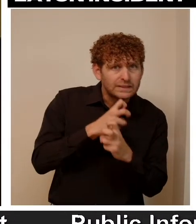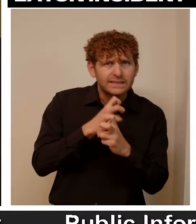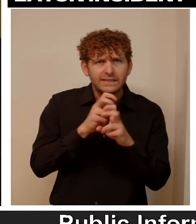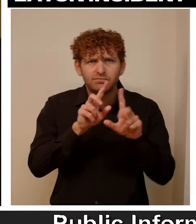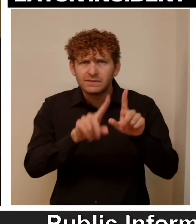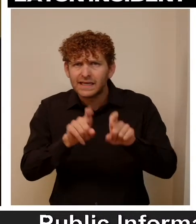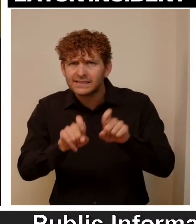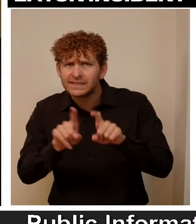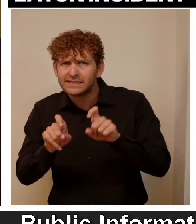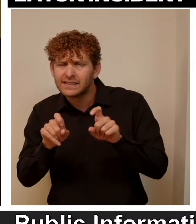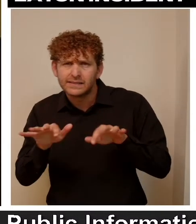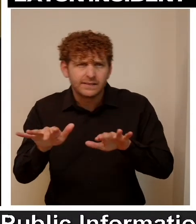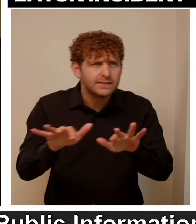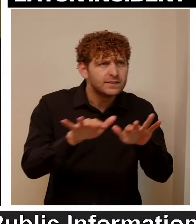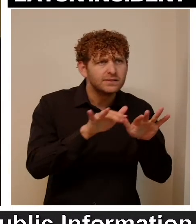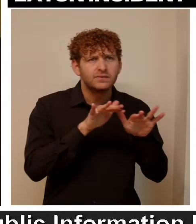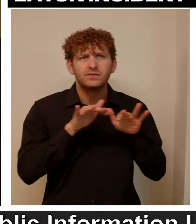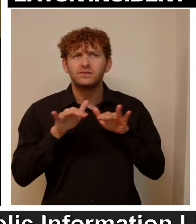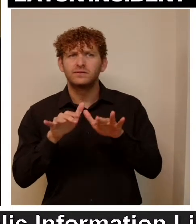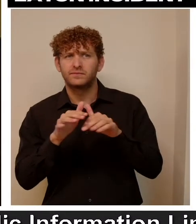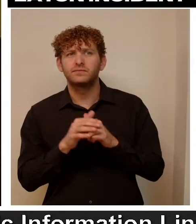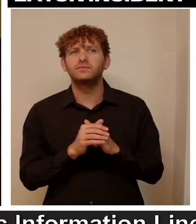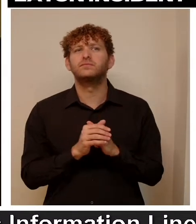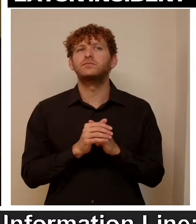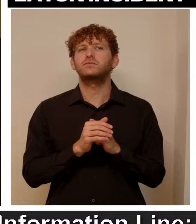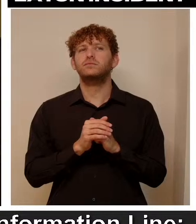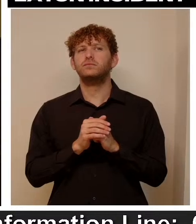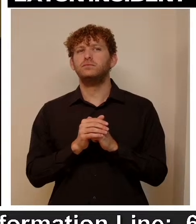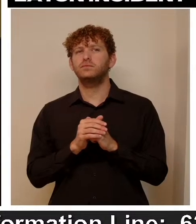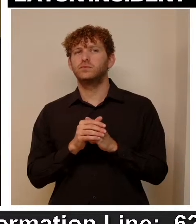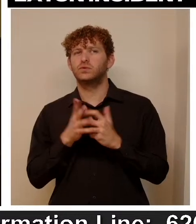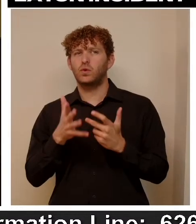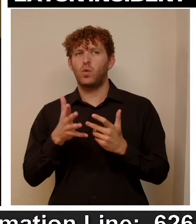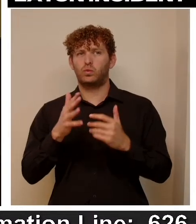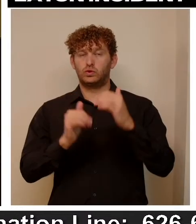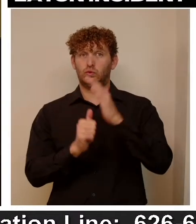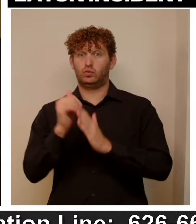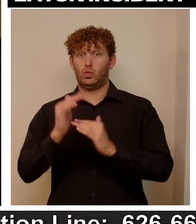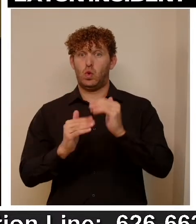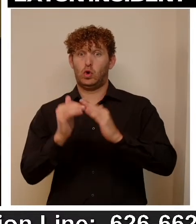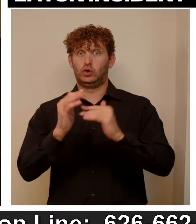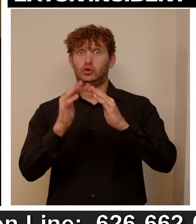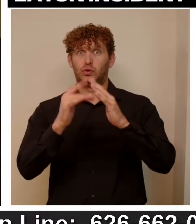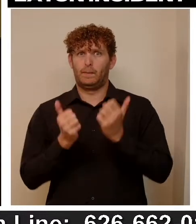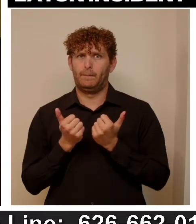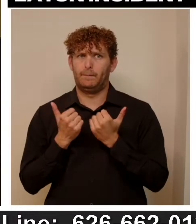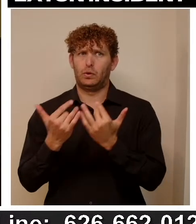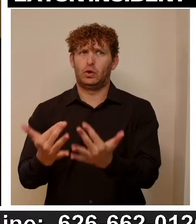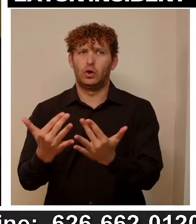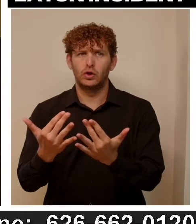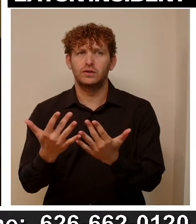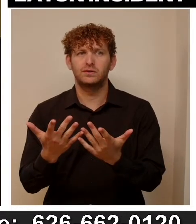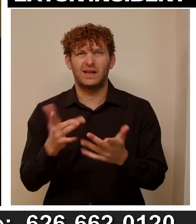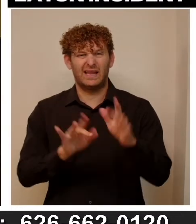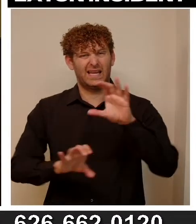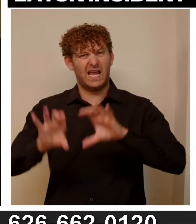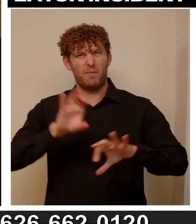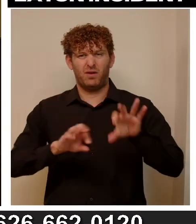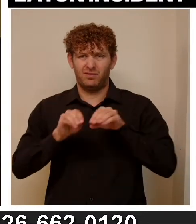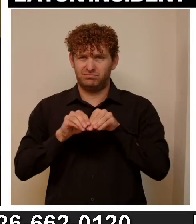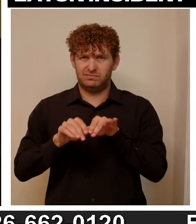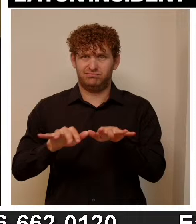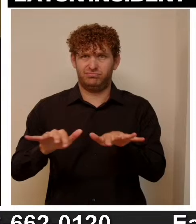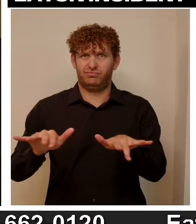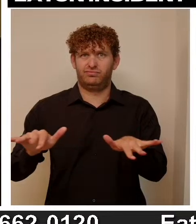experiencing because of the certain structures that have been affected by this fire. If you